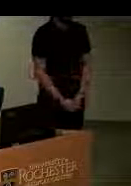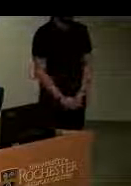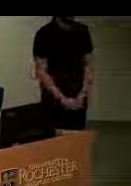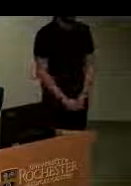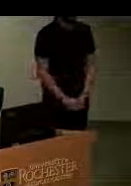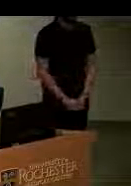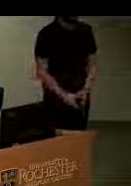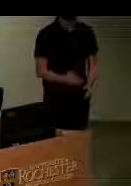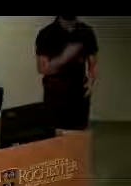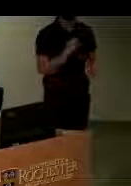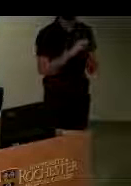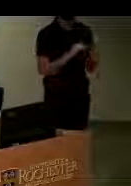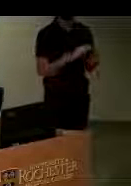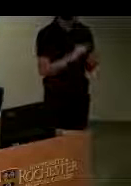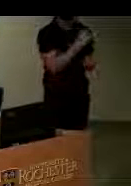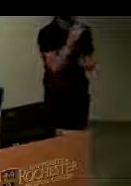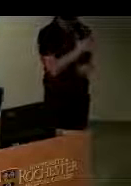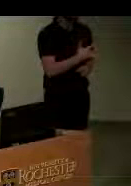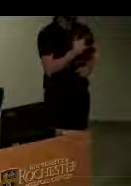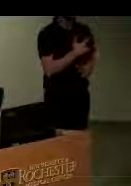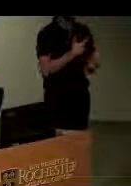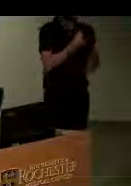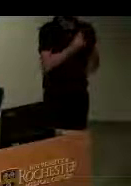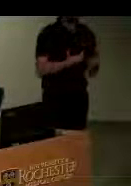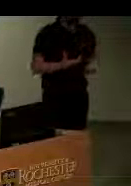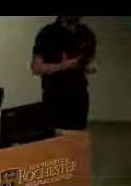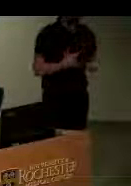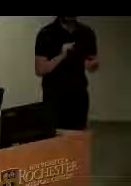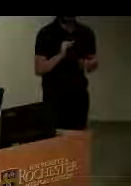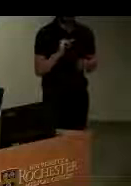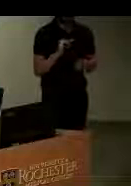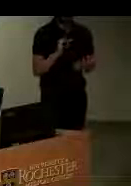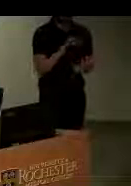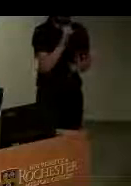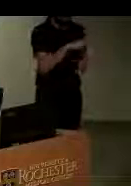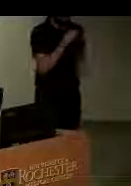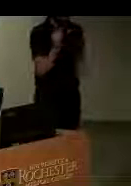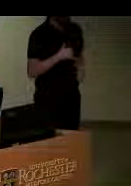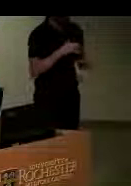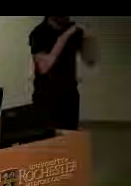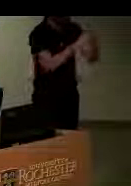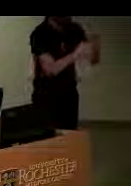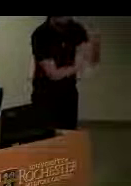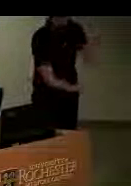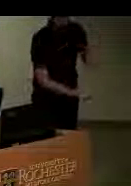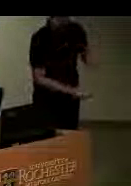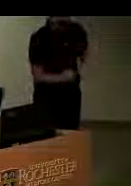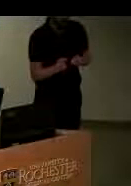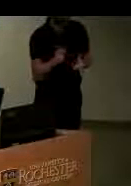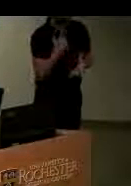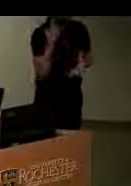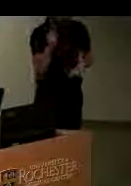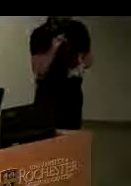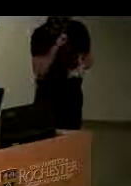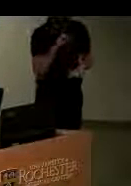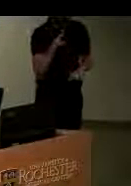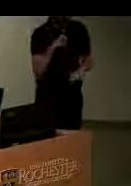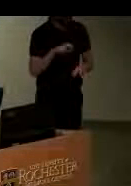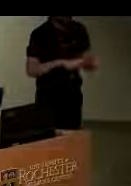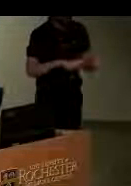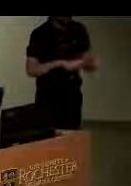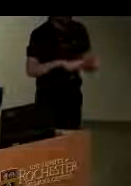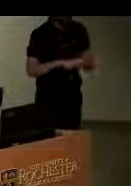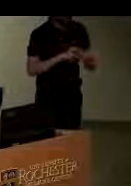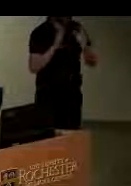And he said, if you don't get out of here, I will have to pick you up and throw you out of here. You go up to that NICU, you sit down in a chair, and you don't leave